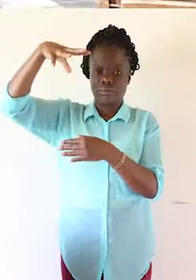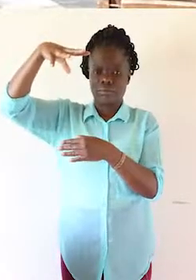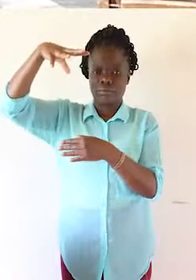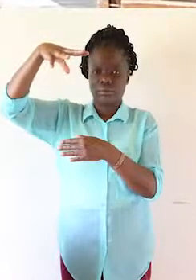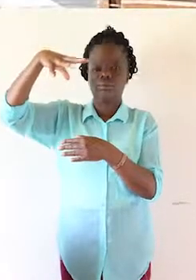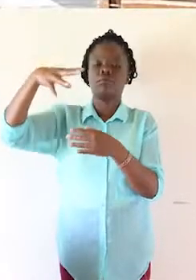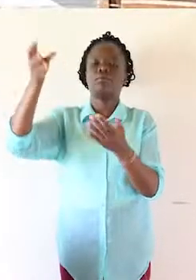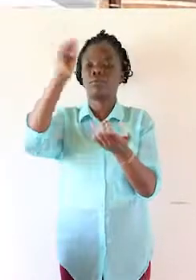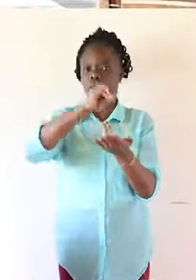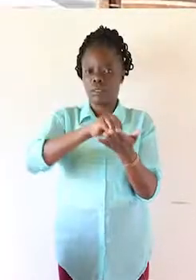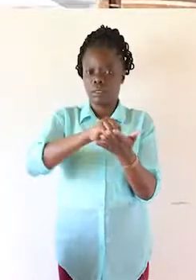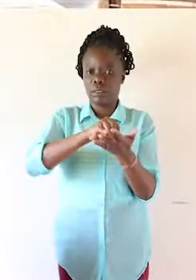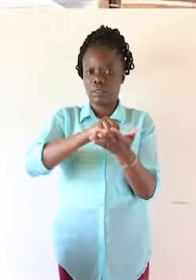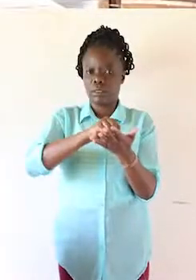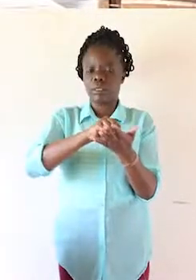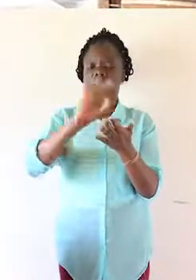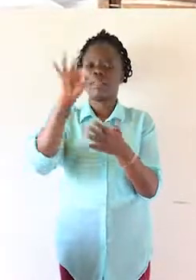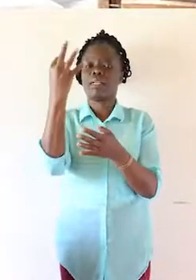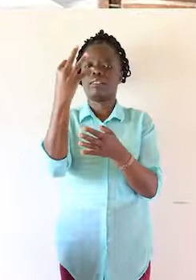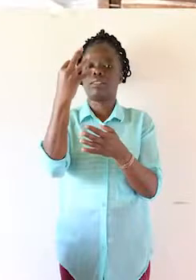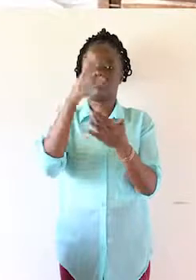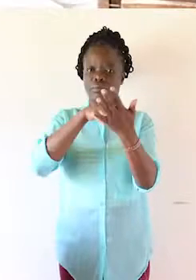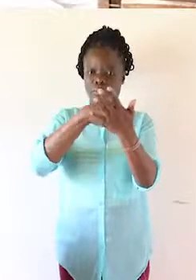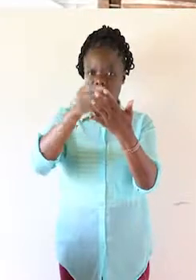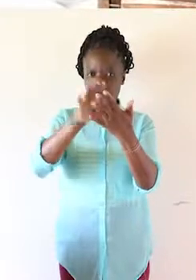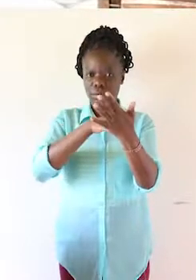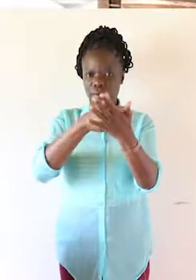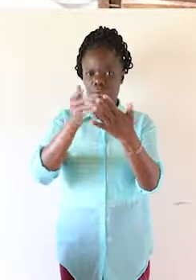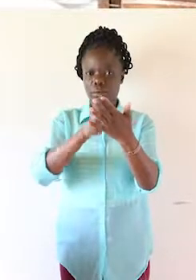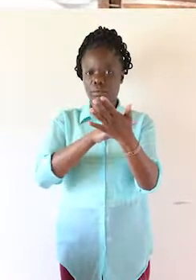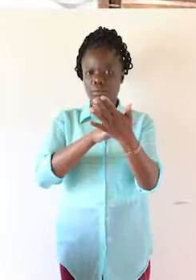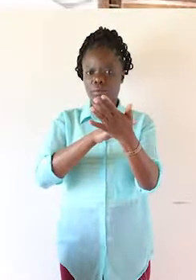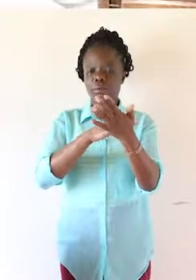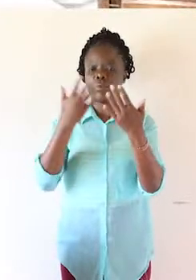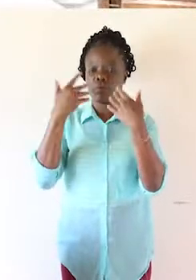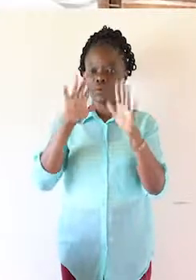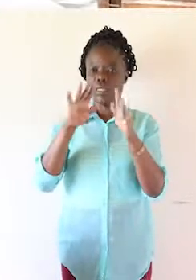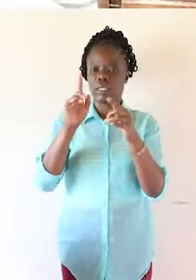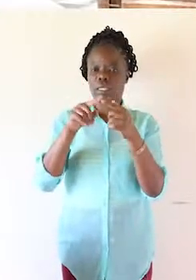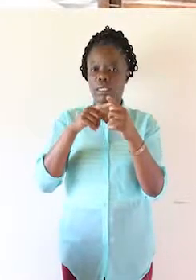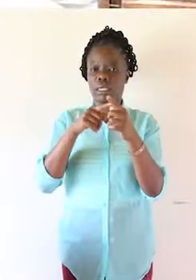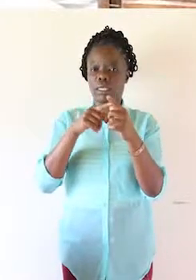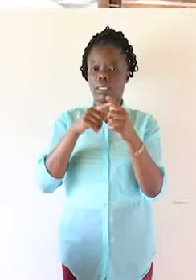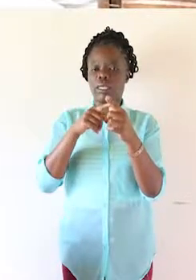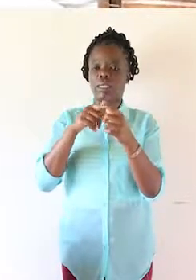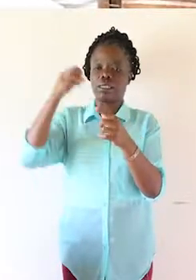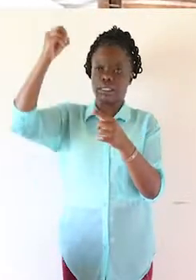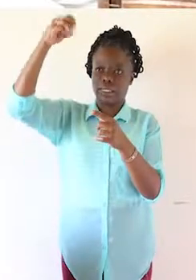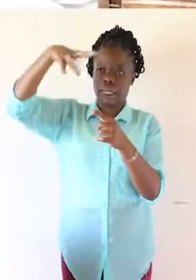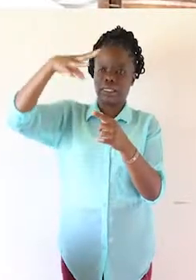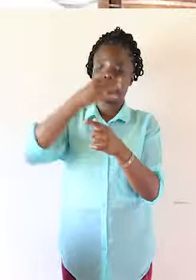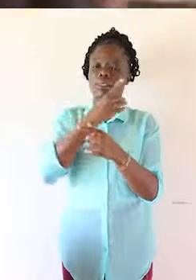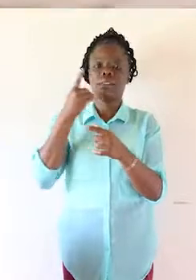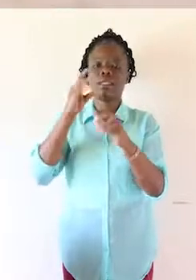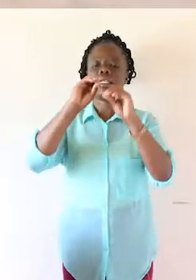dry. Then again you apply the third coat. So now finish up, and then you take it to the sun to